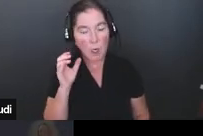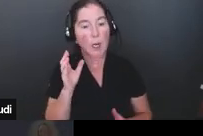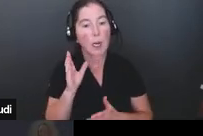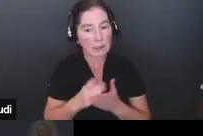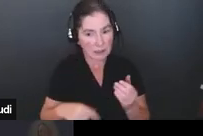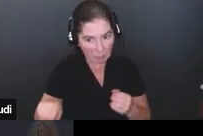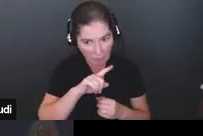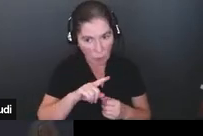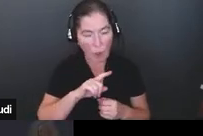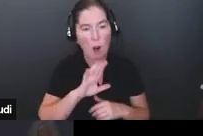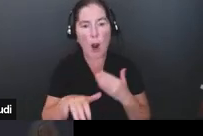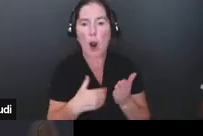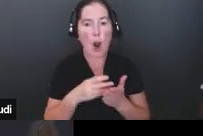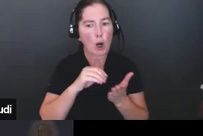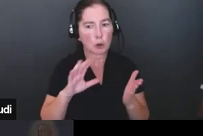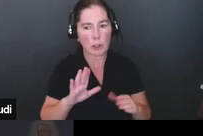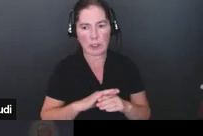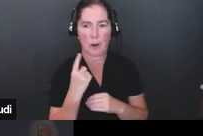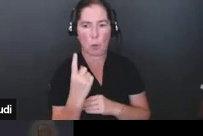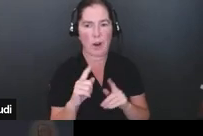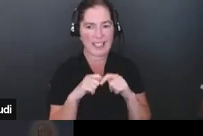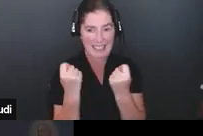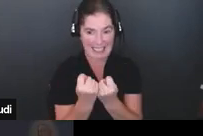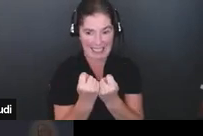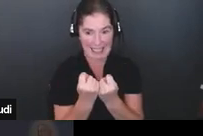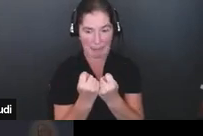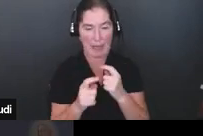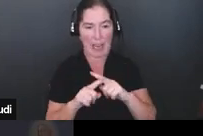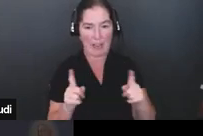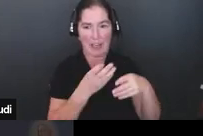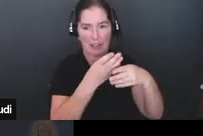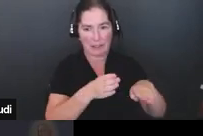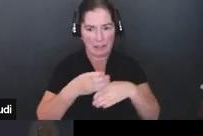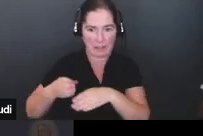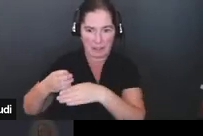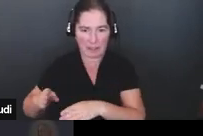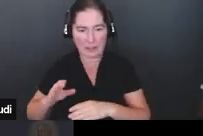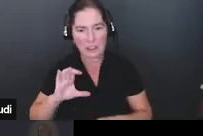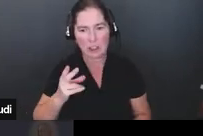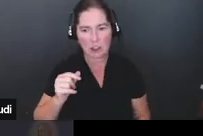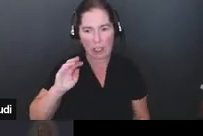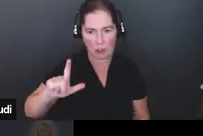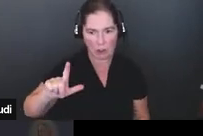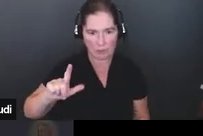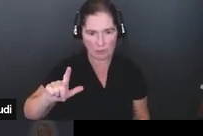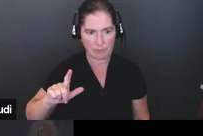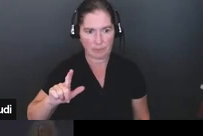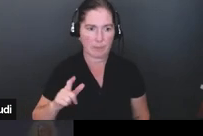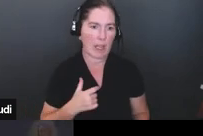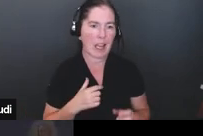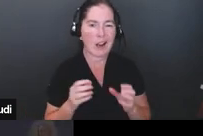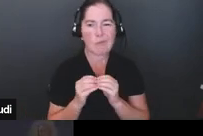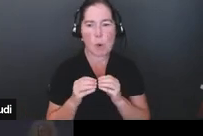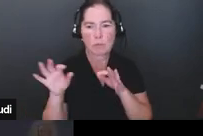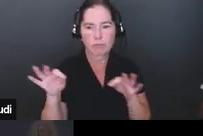your students to one team and then you're trying to separate things by channels. So I'm naming this. I could give it more